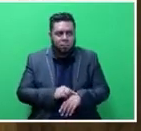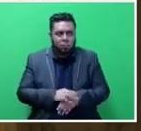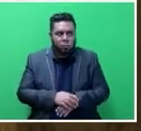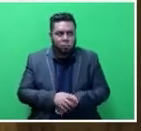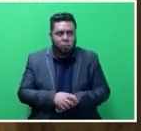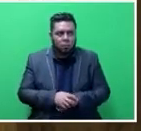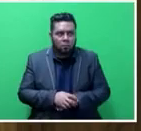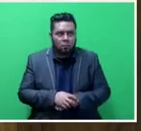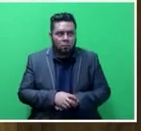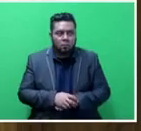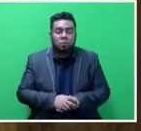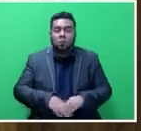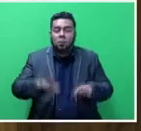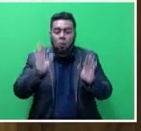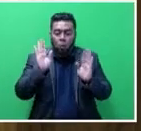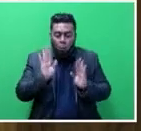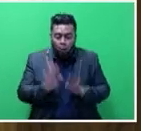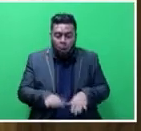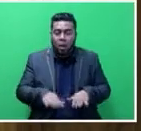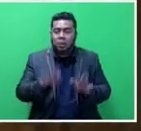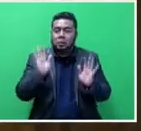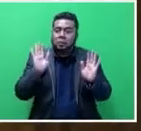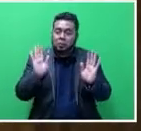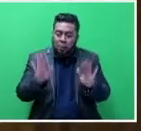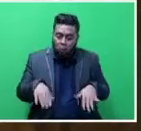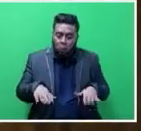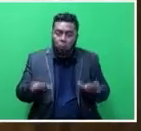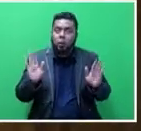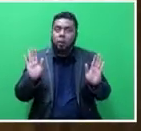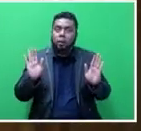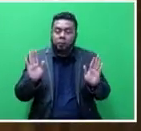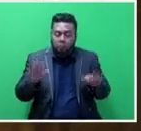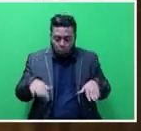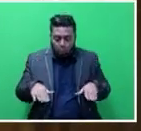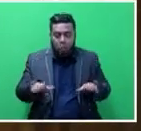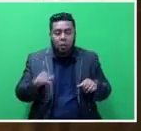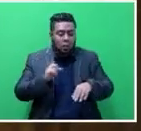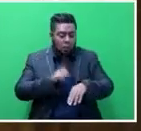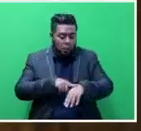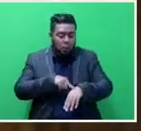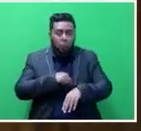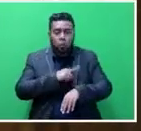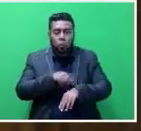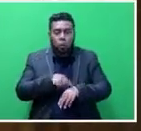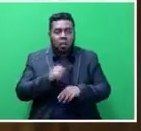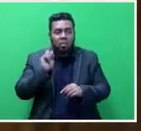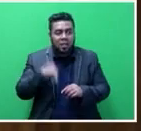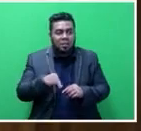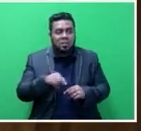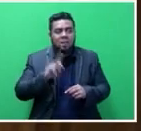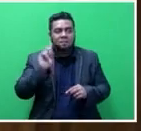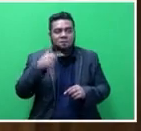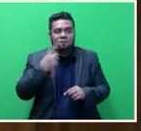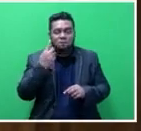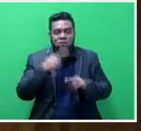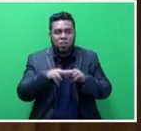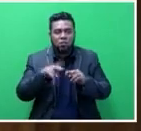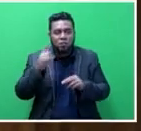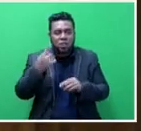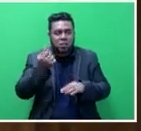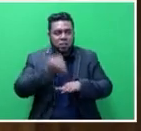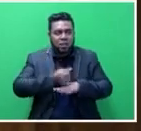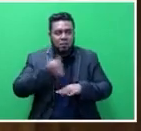Waiting, waiting, waiting. This is the legacy of the Fiji First